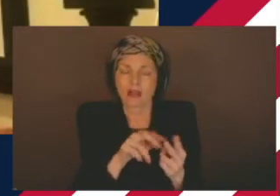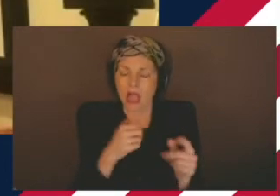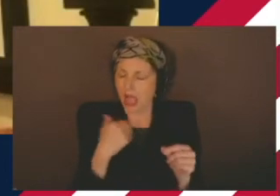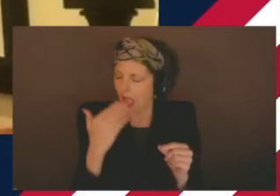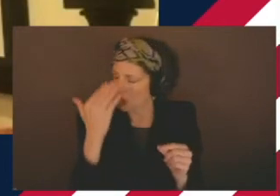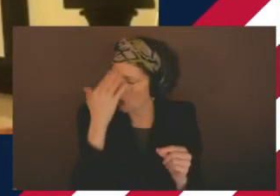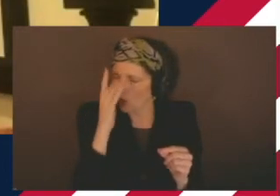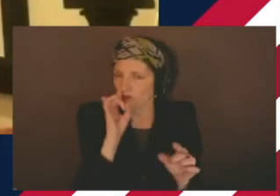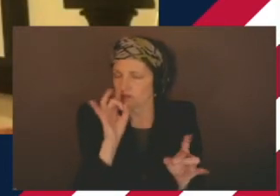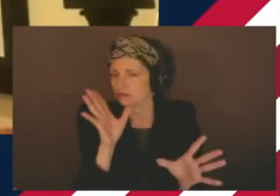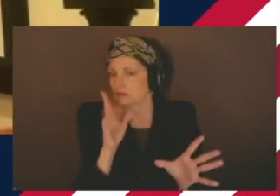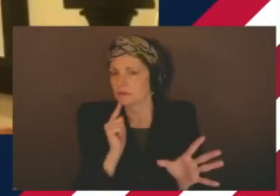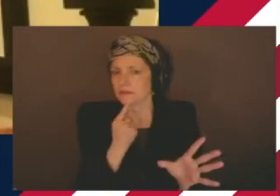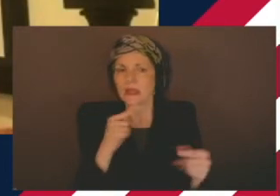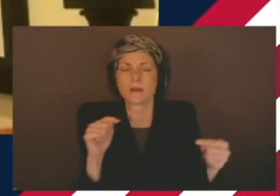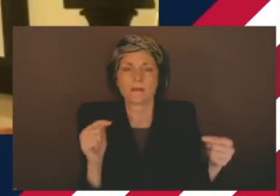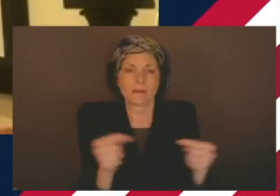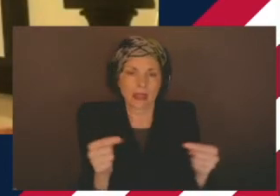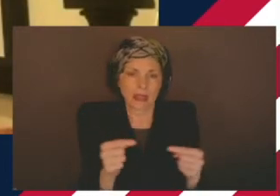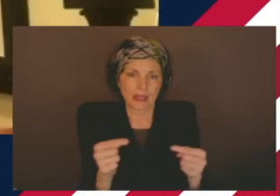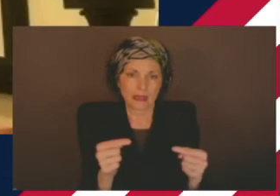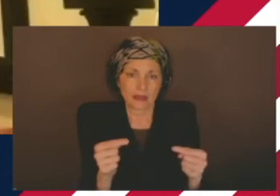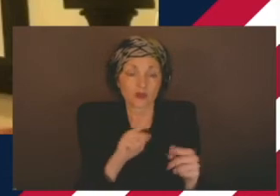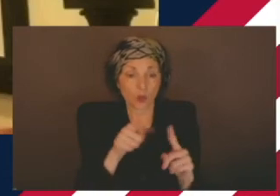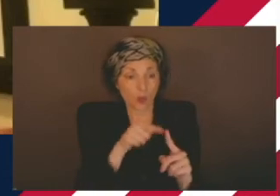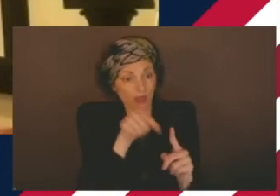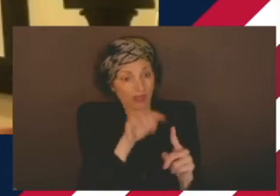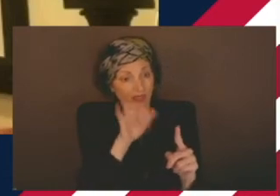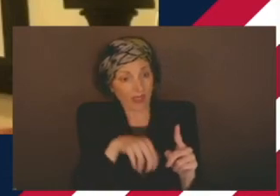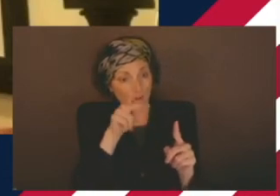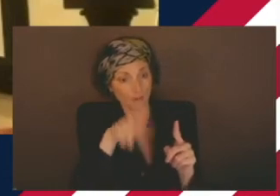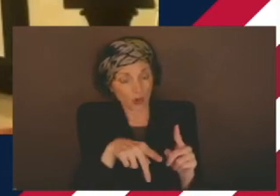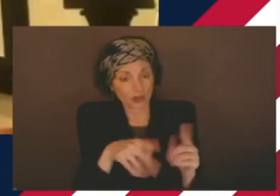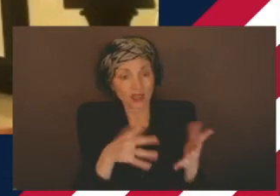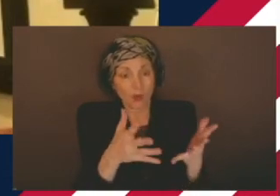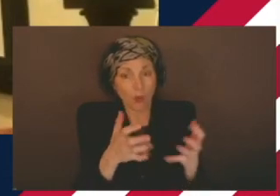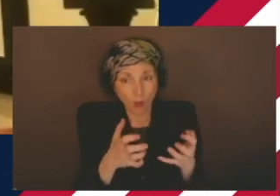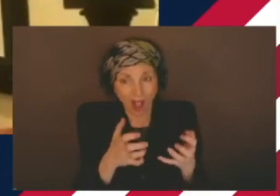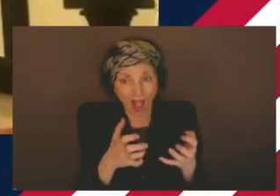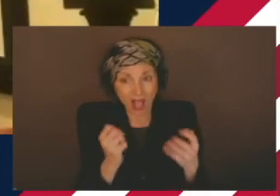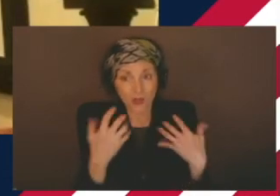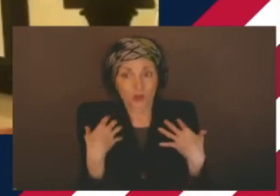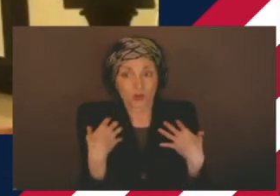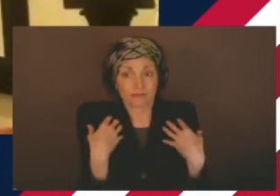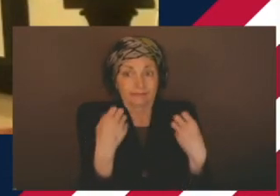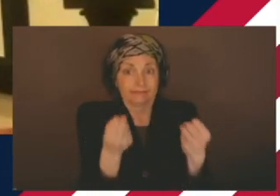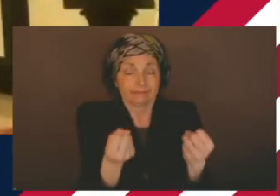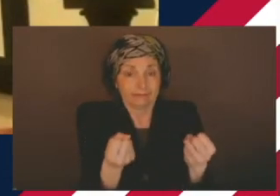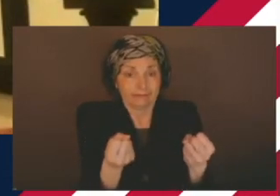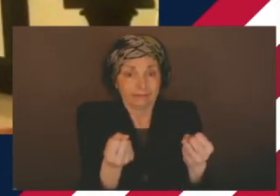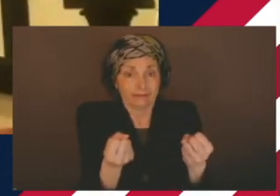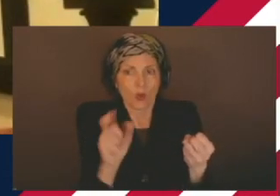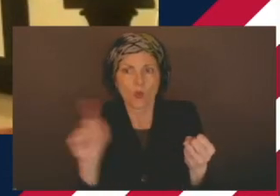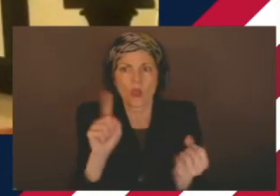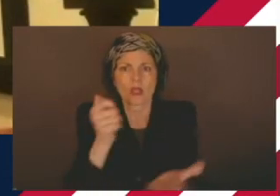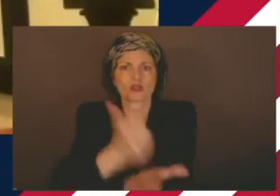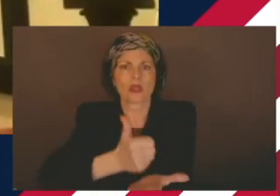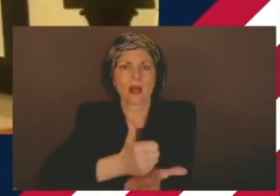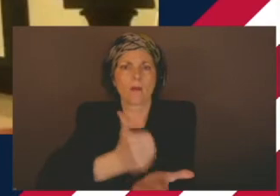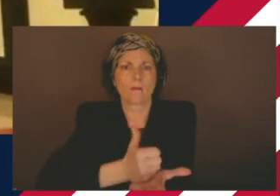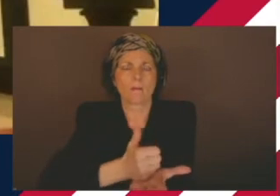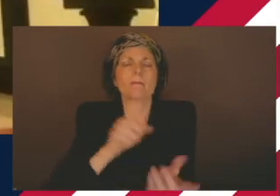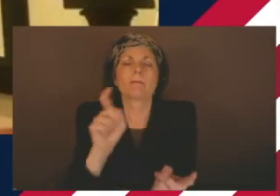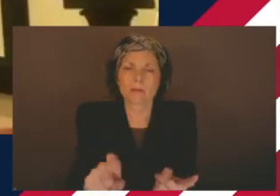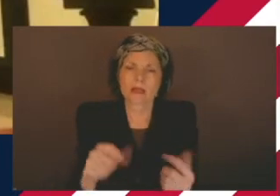help needs to be there when the individual is ready, willing, and able to take a step towards recovery. I wonder if you could take a minute of